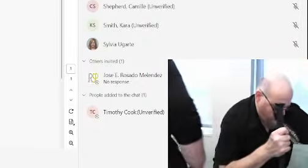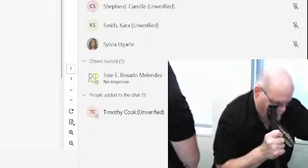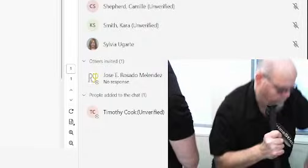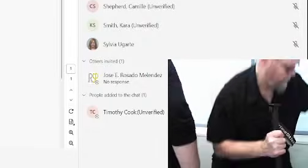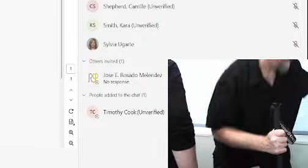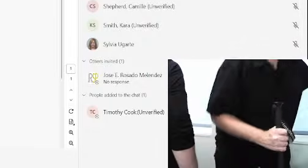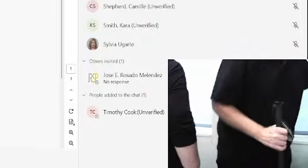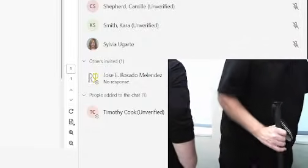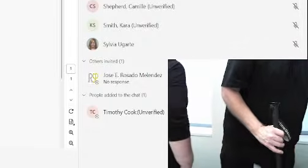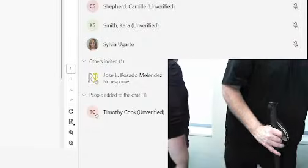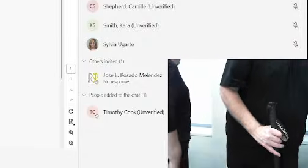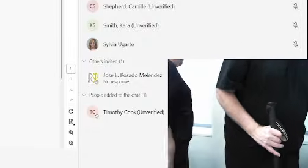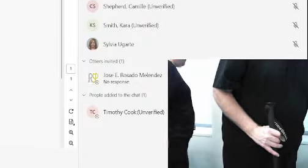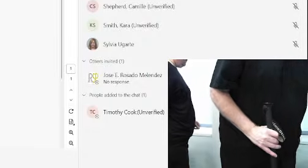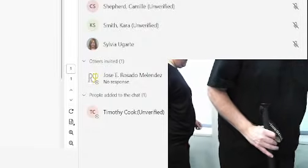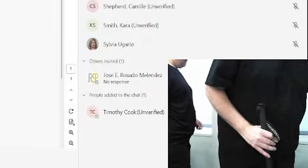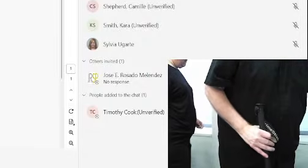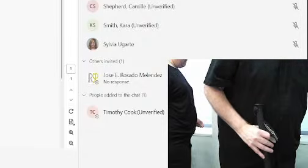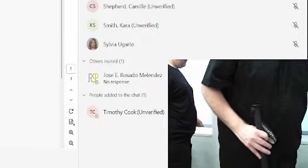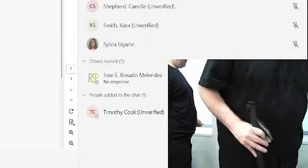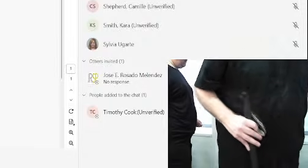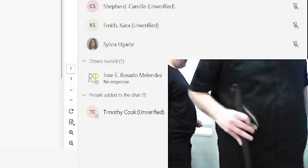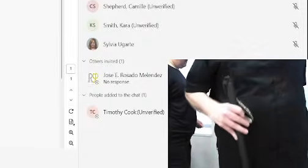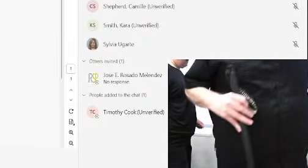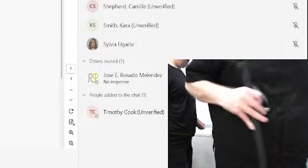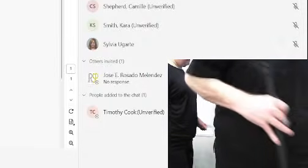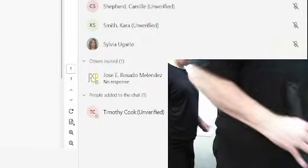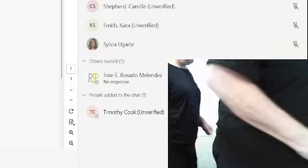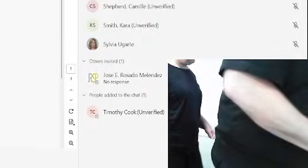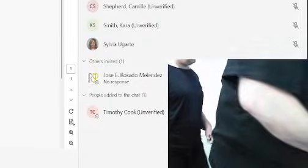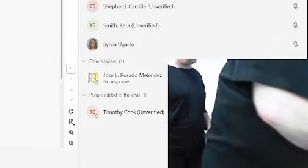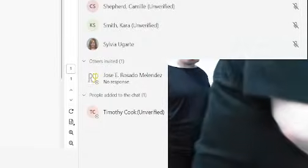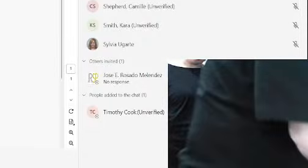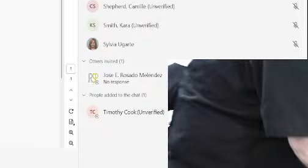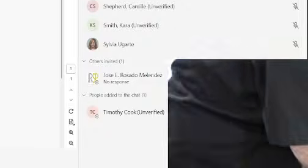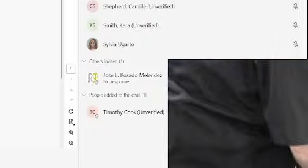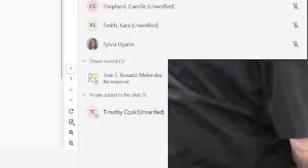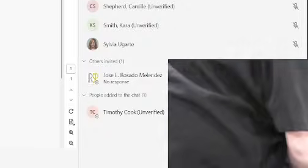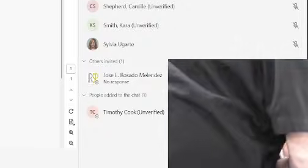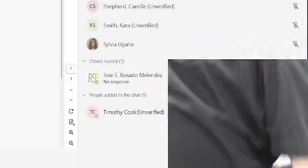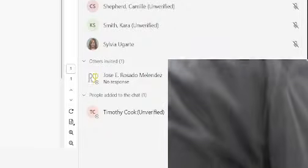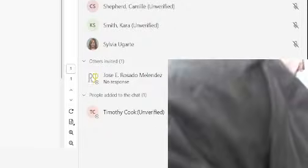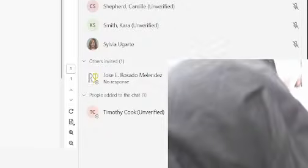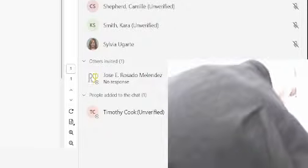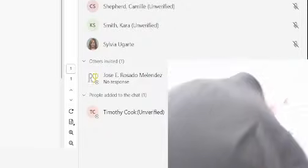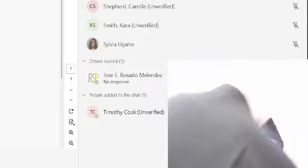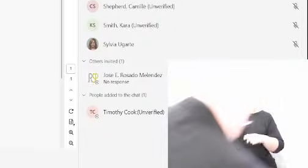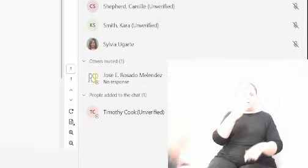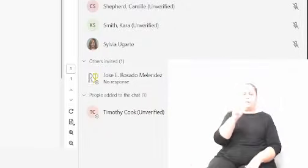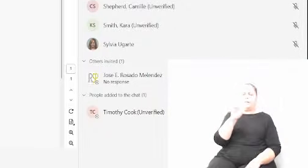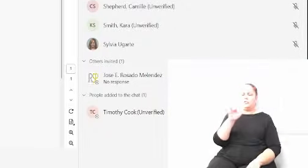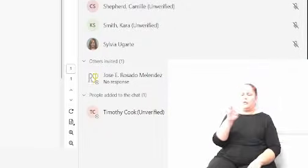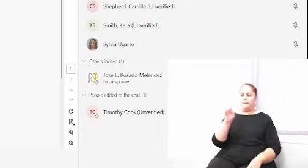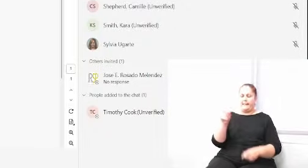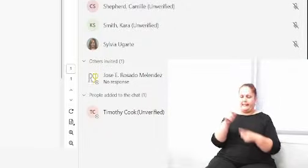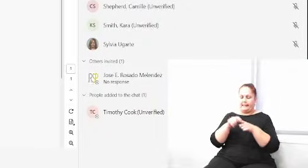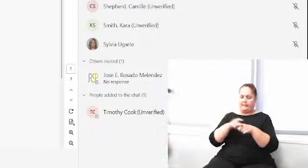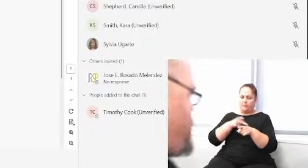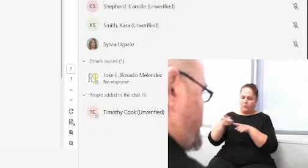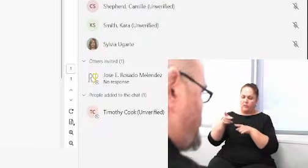give us a name of someone who actually works in this model? Humberto Campana is the director of that organization. He's a professional